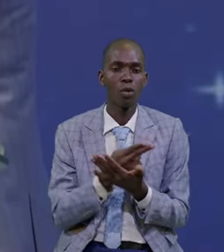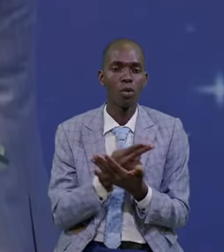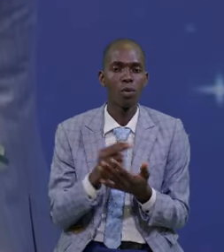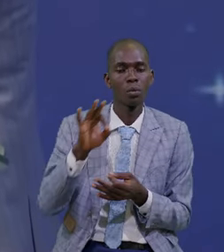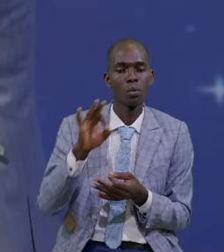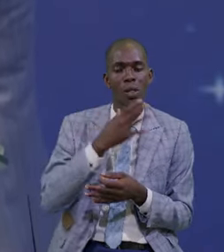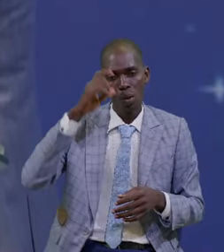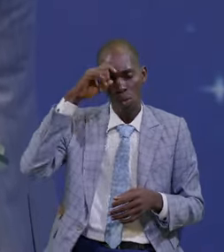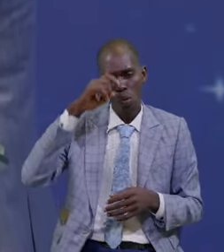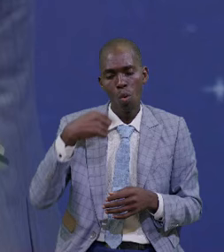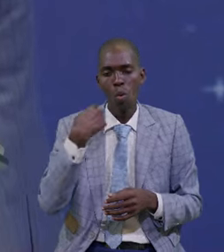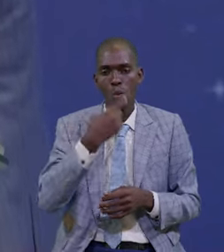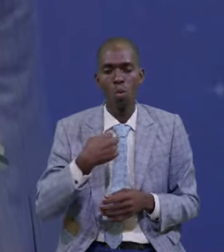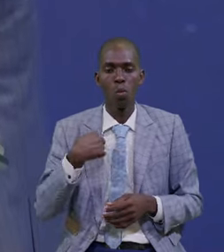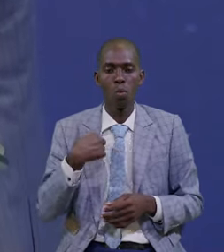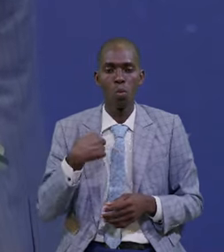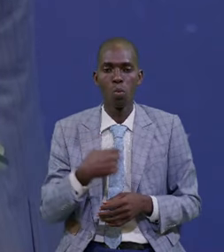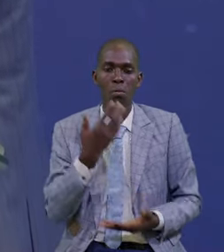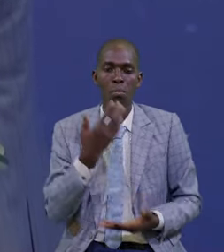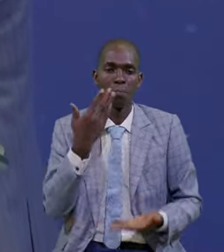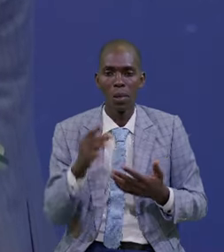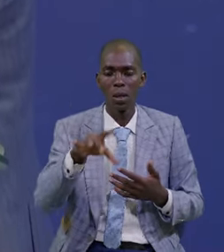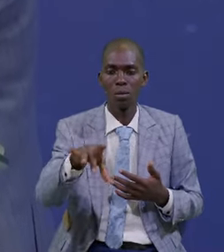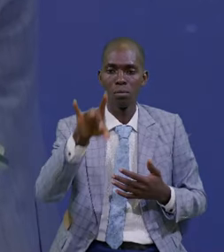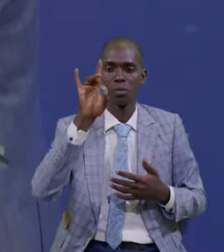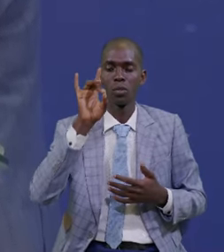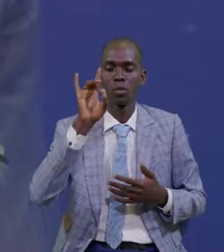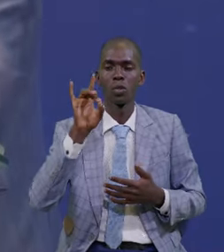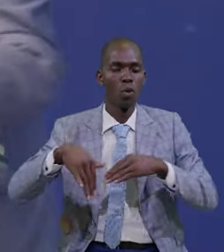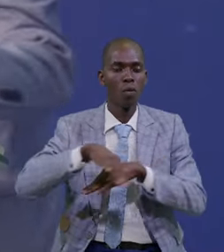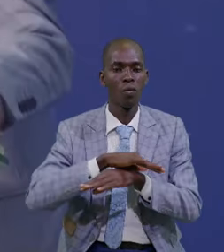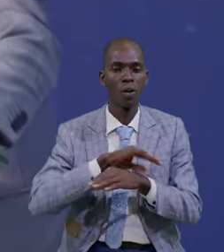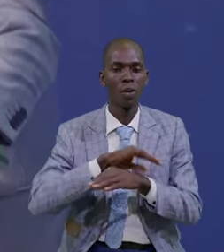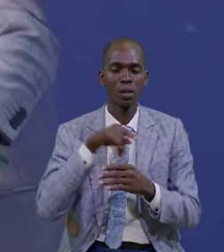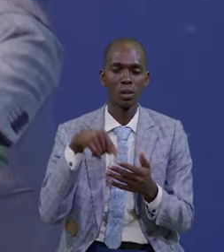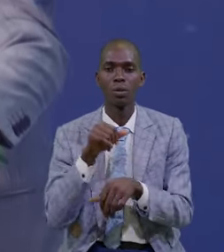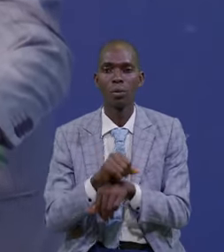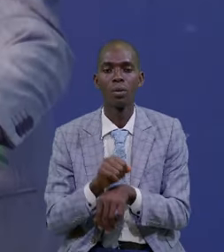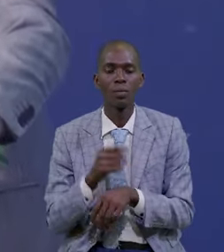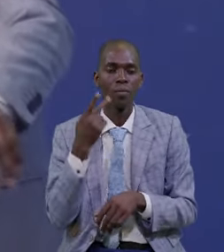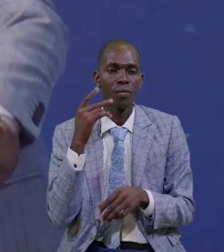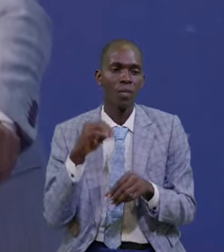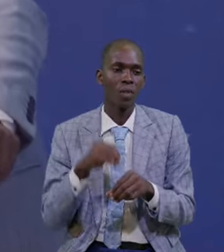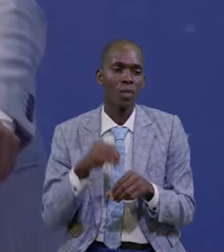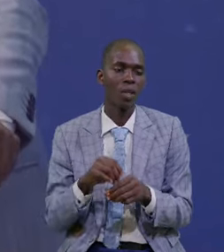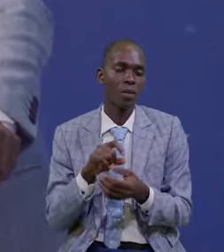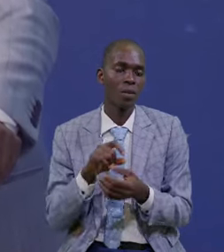appoint over this business. Look at verse 5. In verse